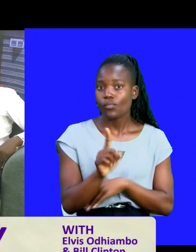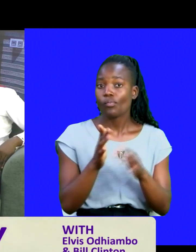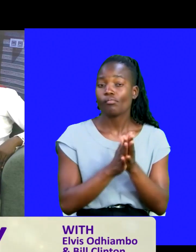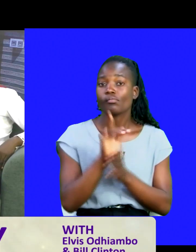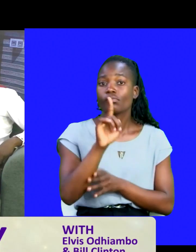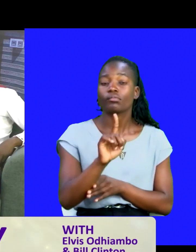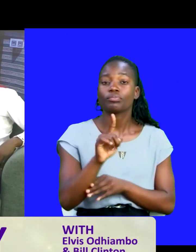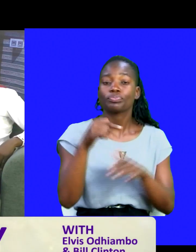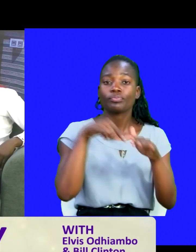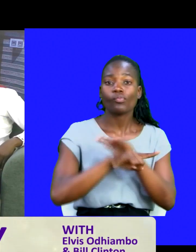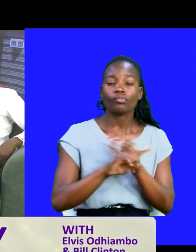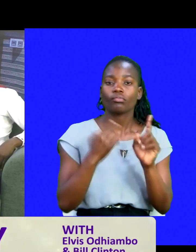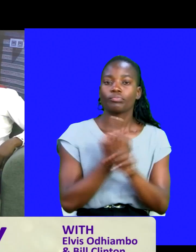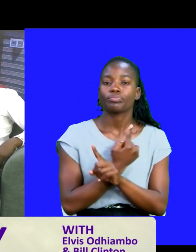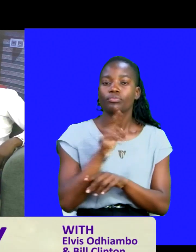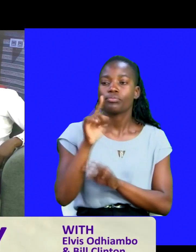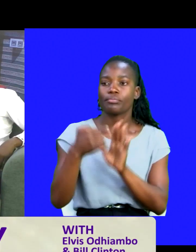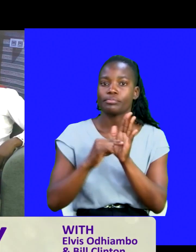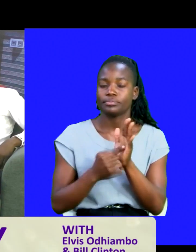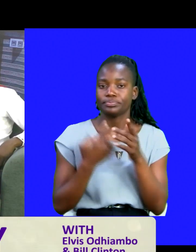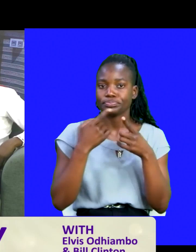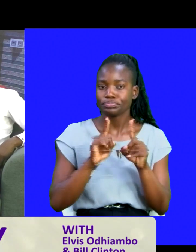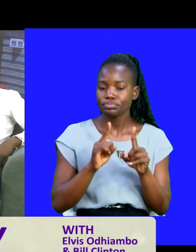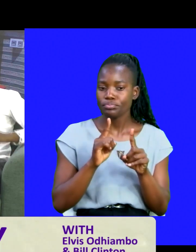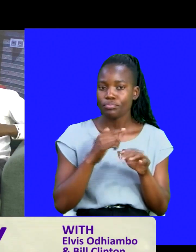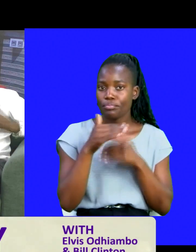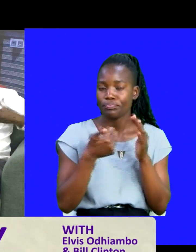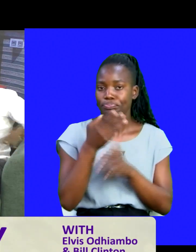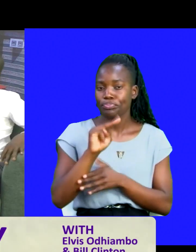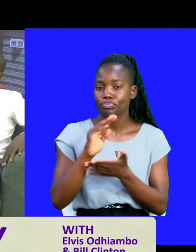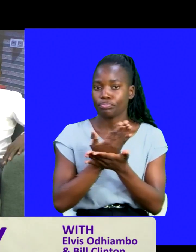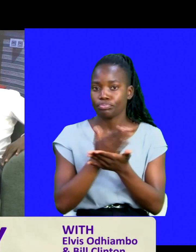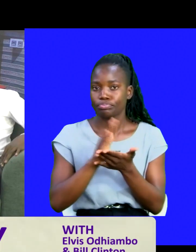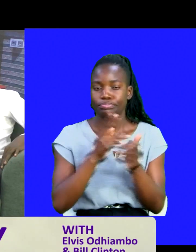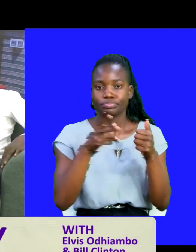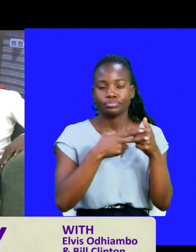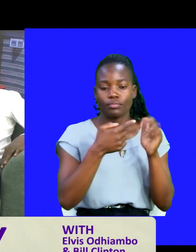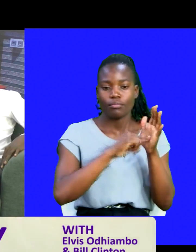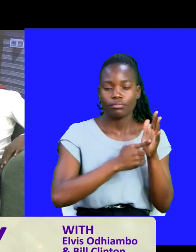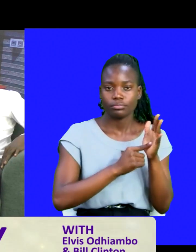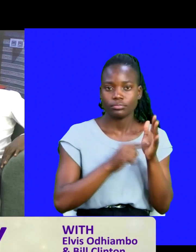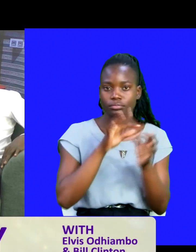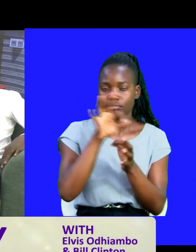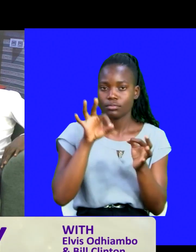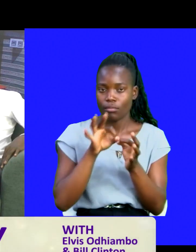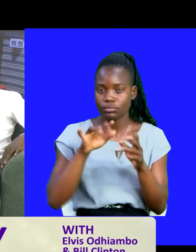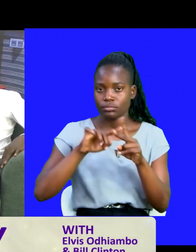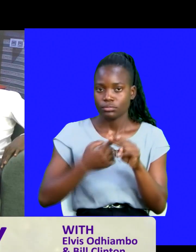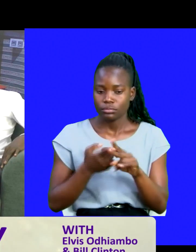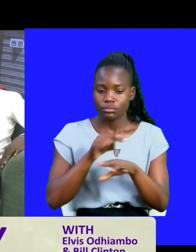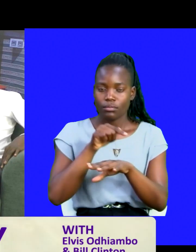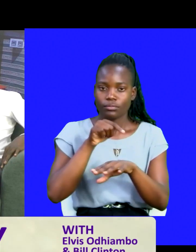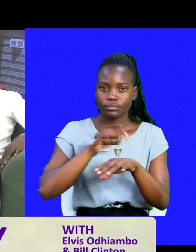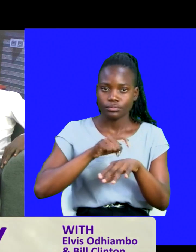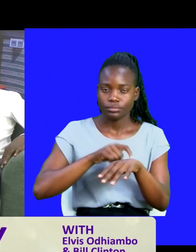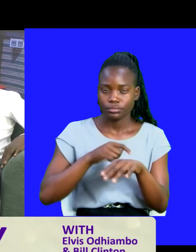a goal difference of 1 point. Now, of course, all of them are sharing, you know, 7 points. You know, a perfect start to the season as